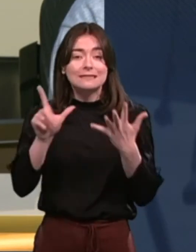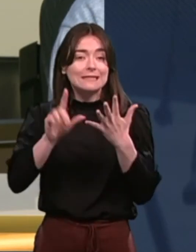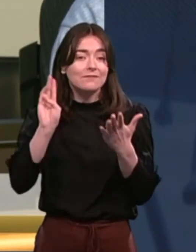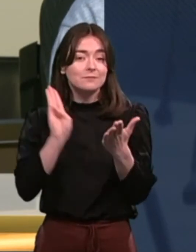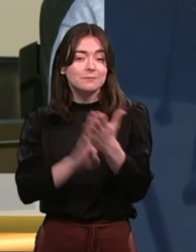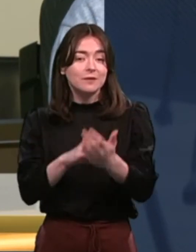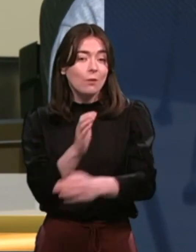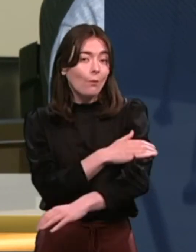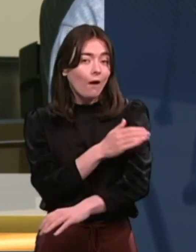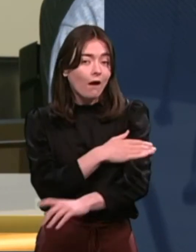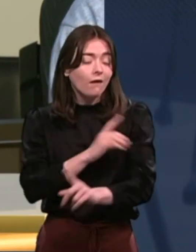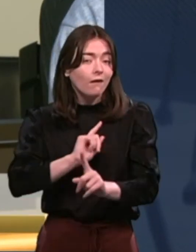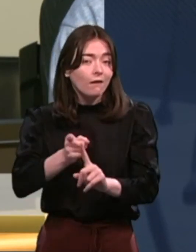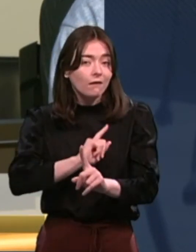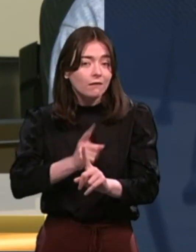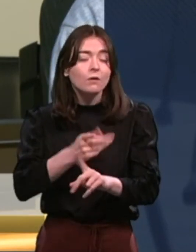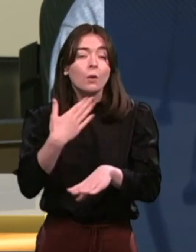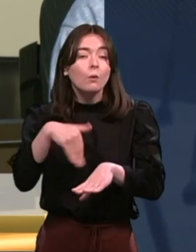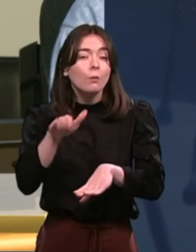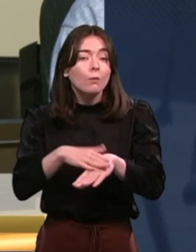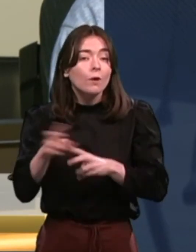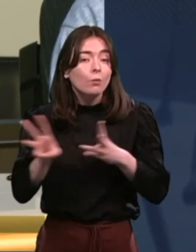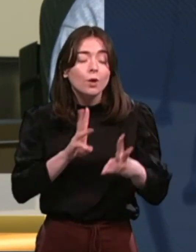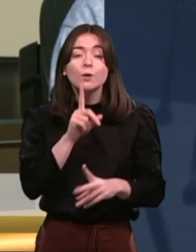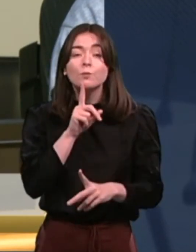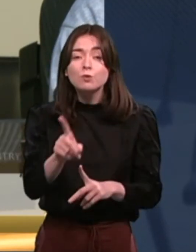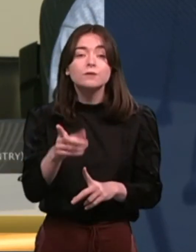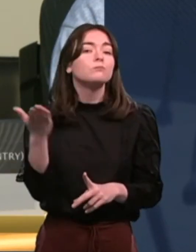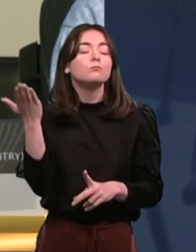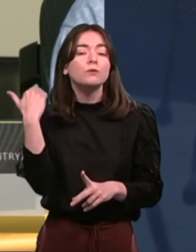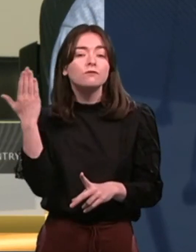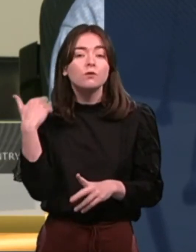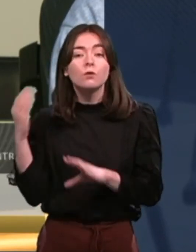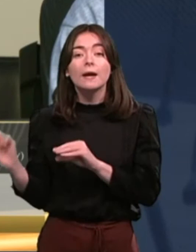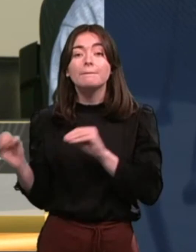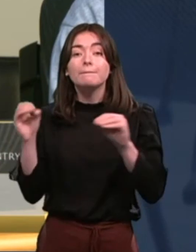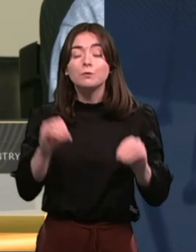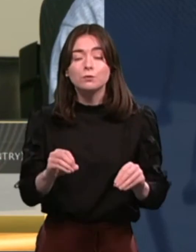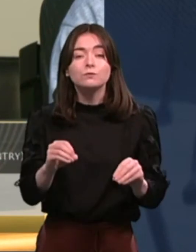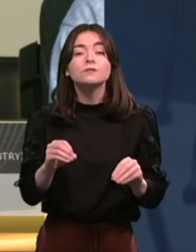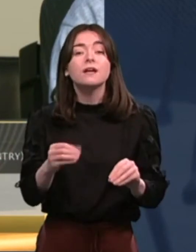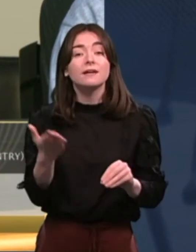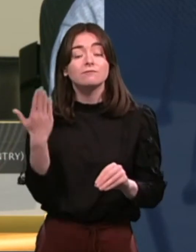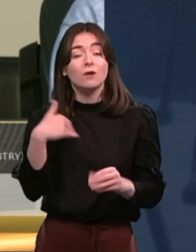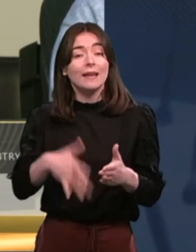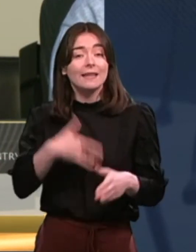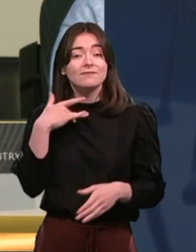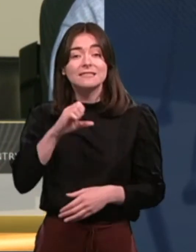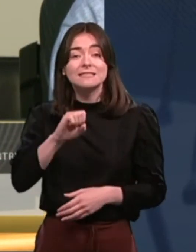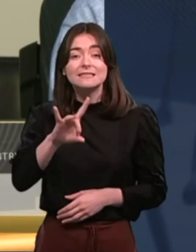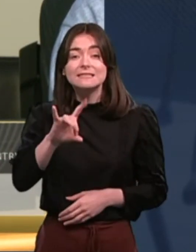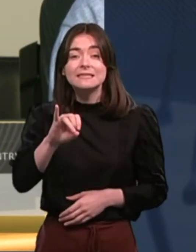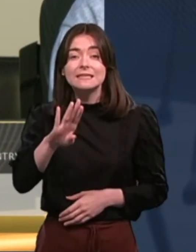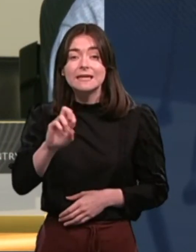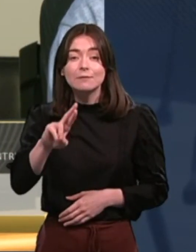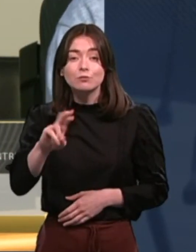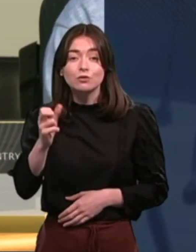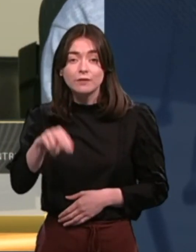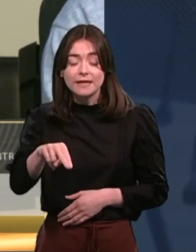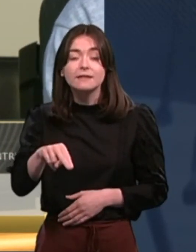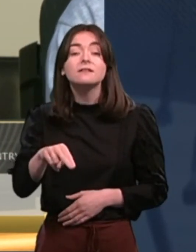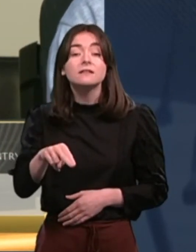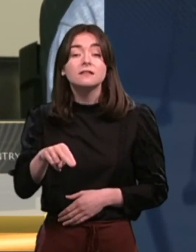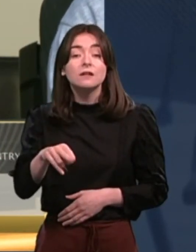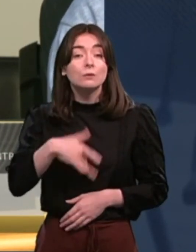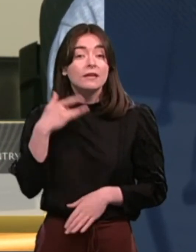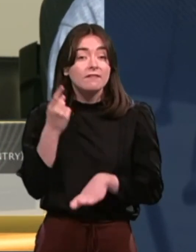walk to where I work. But before I moved to Bantry, I was living in Skibbereen, and you were living where you were working